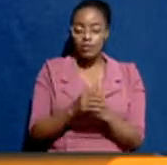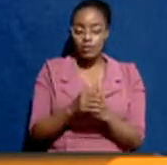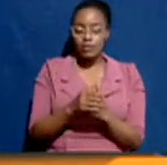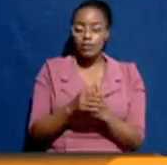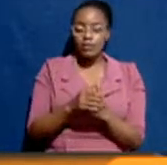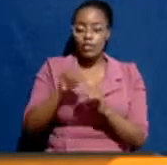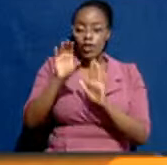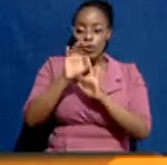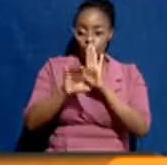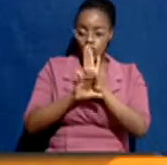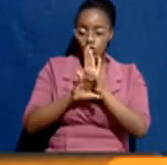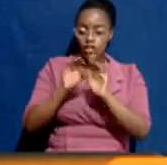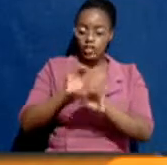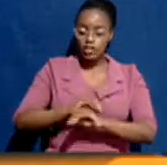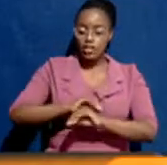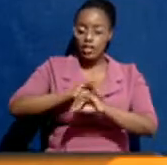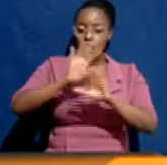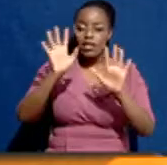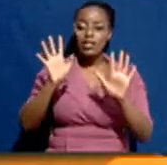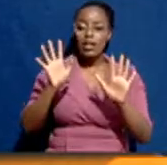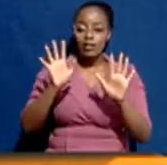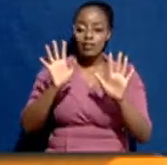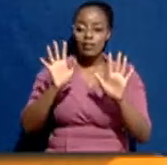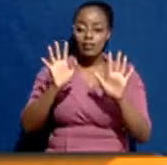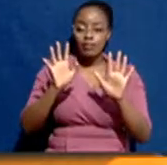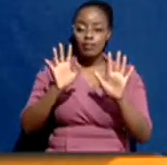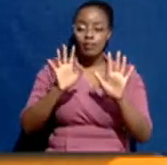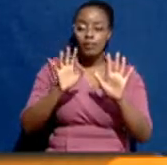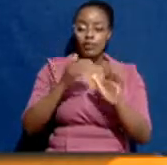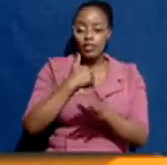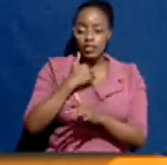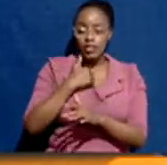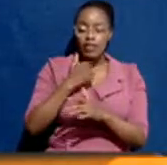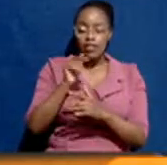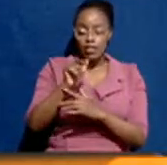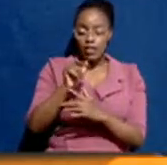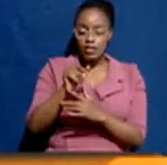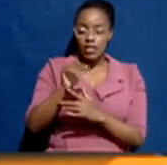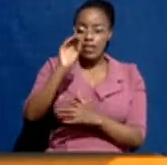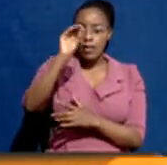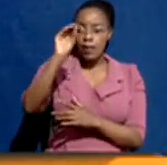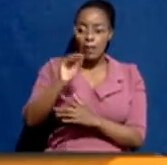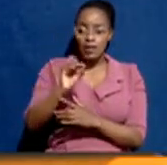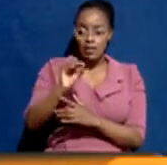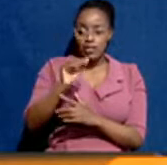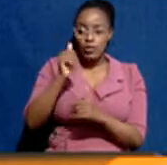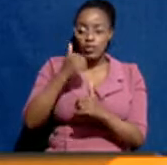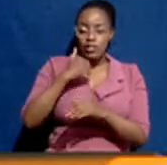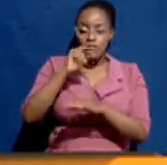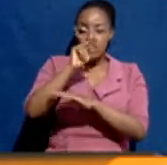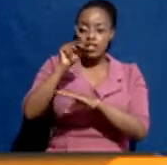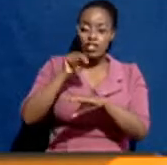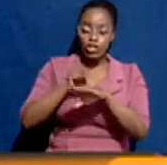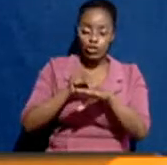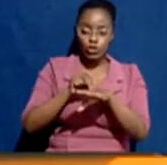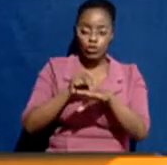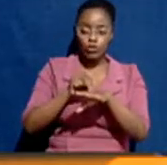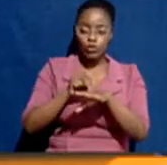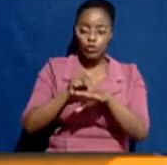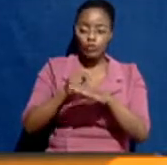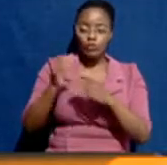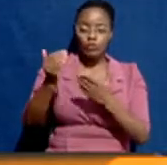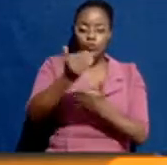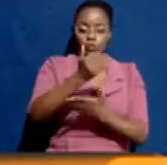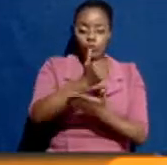the constitution is very clear that at least 15% of nationally